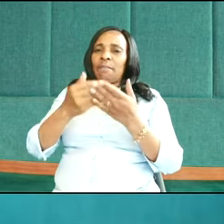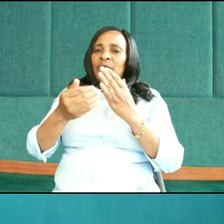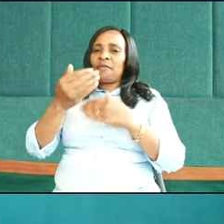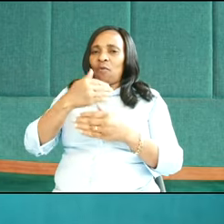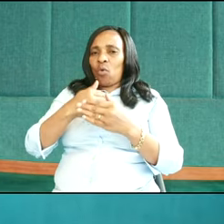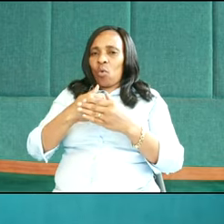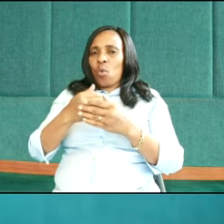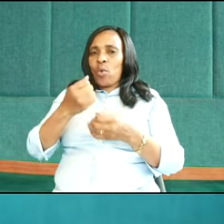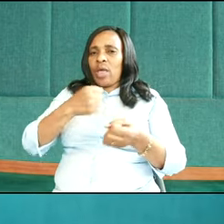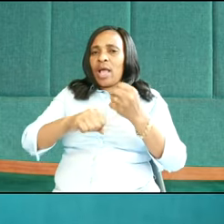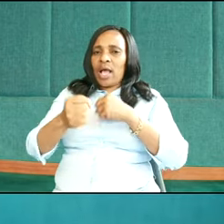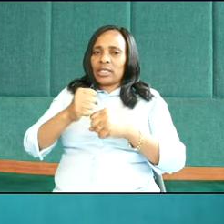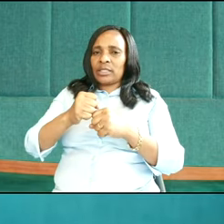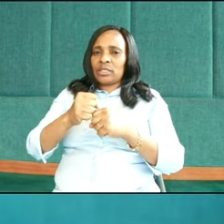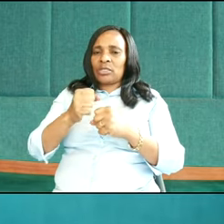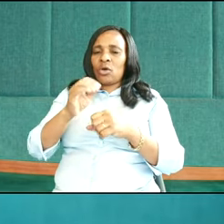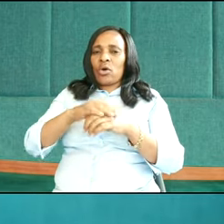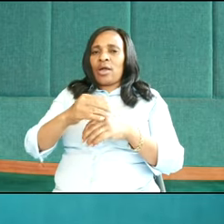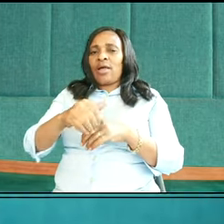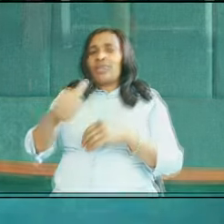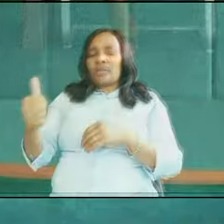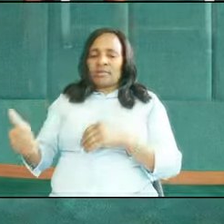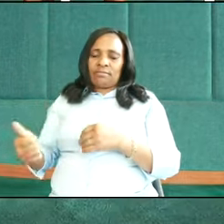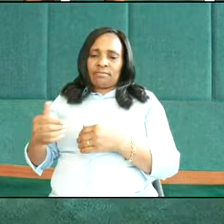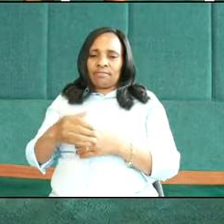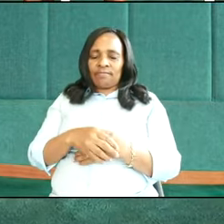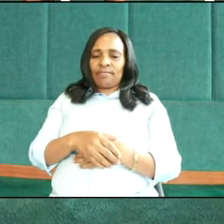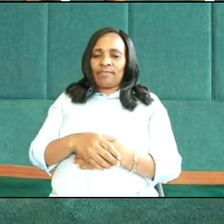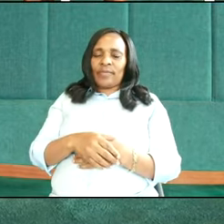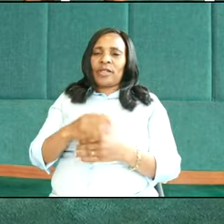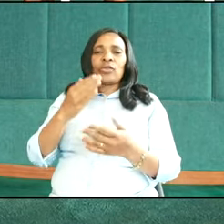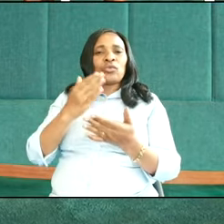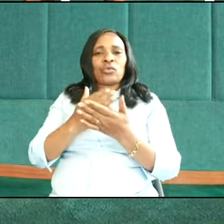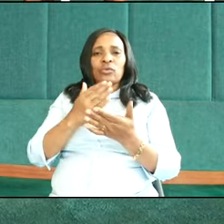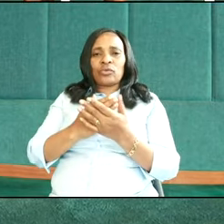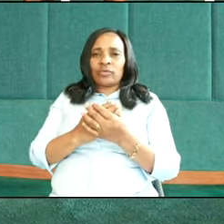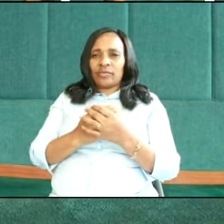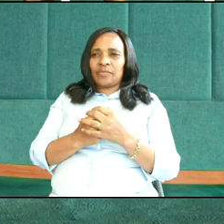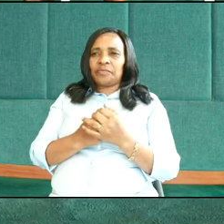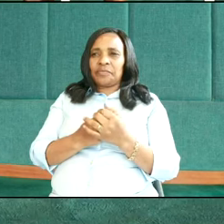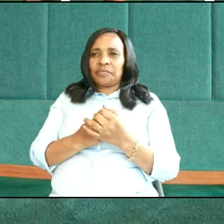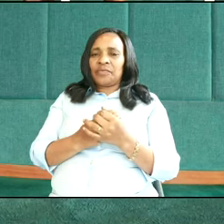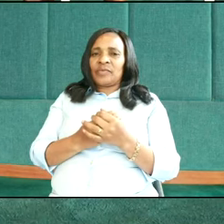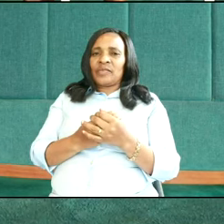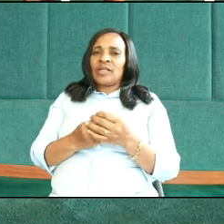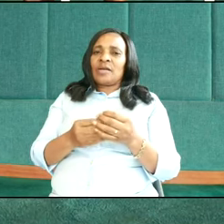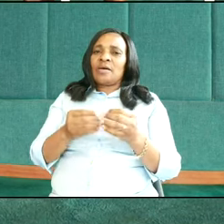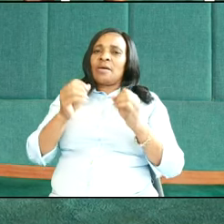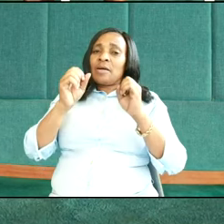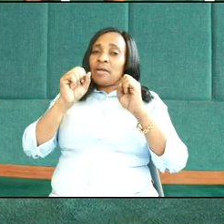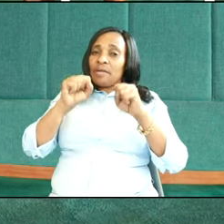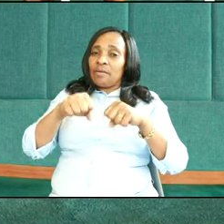act on others. Yeah. No, very true, very true. And you know,